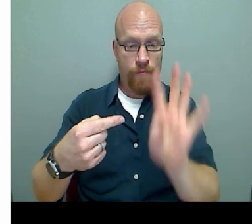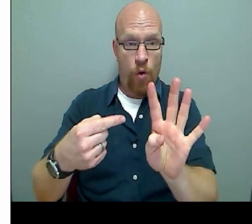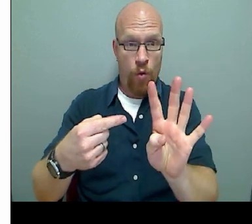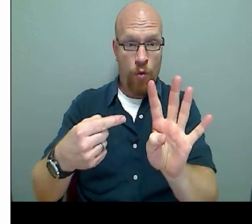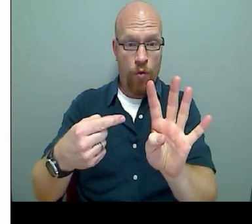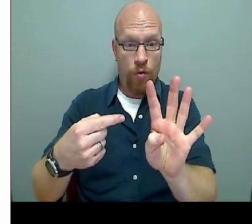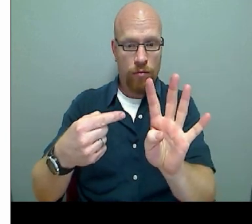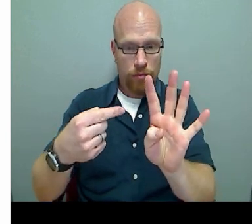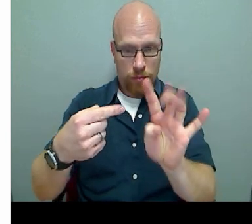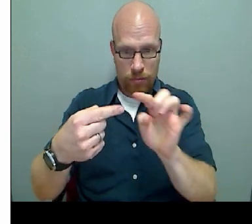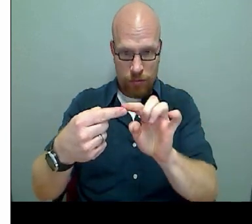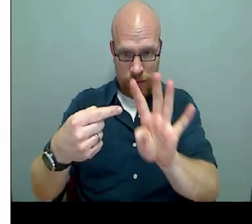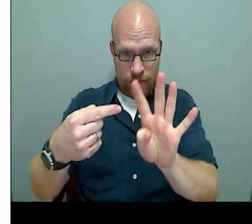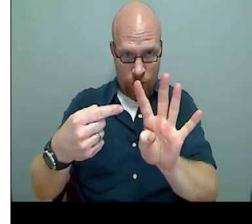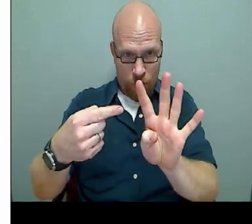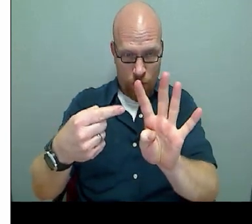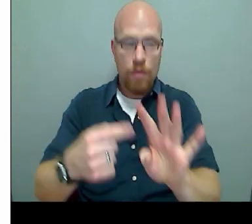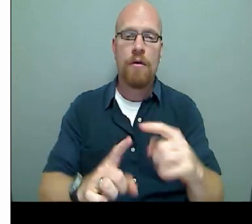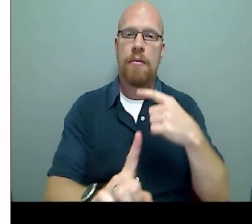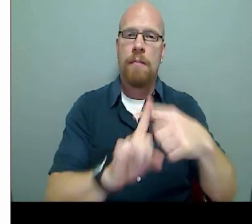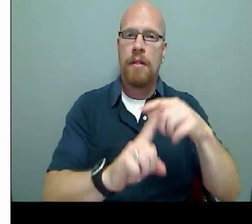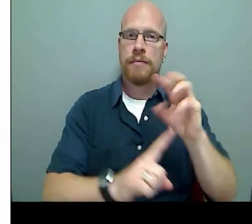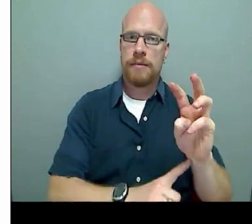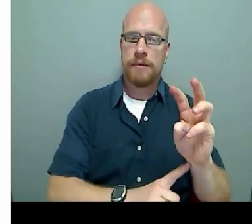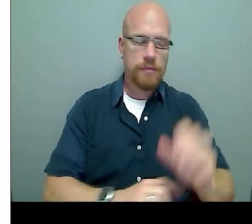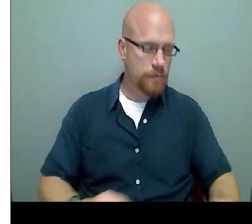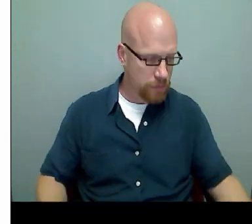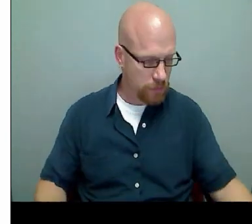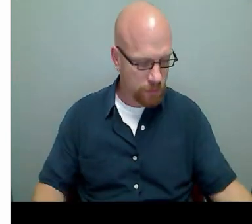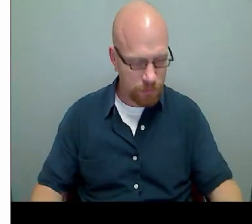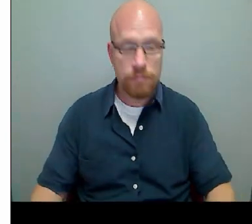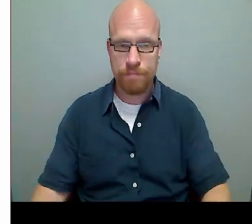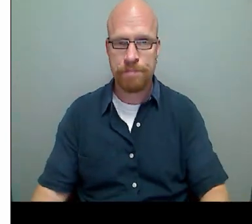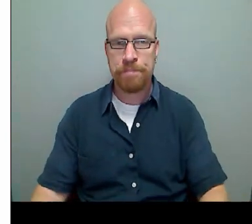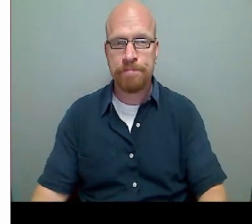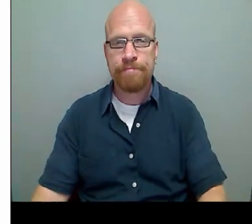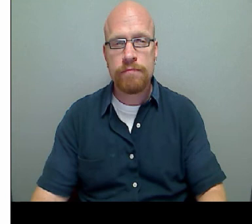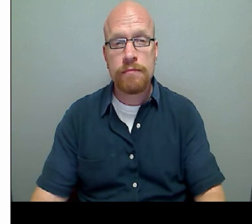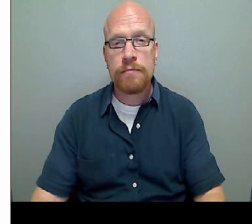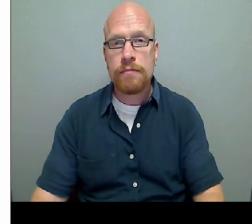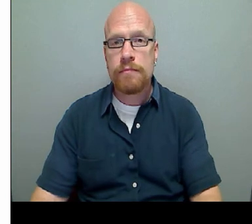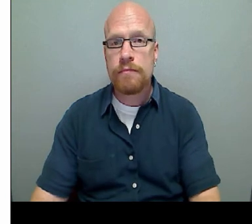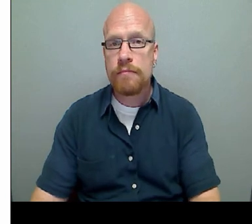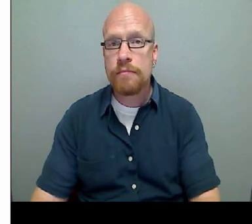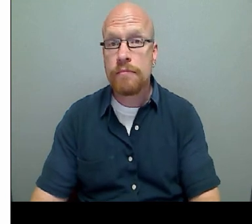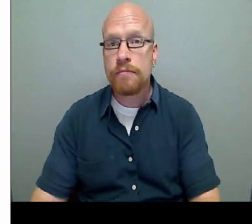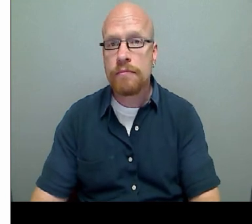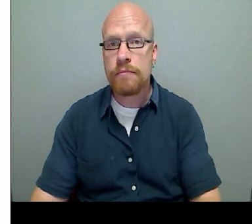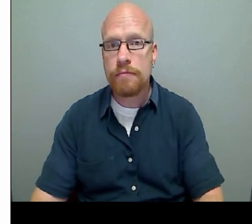4. It's negative 4 plus 6.